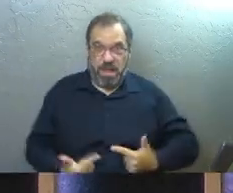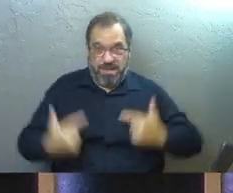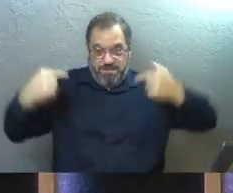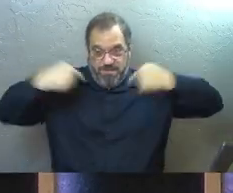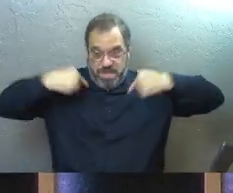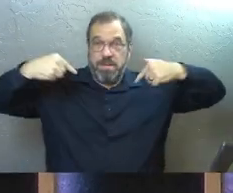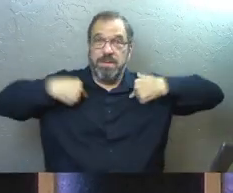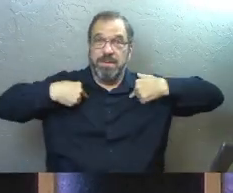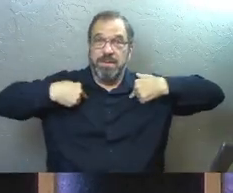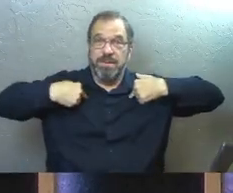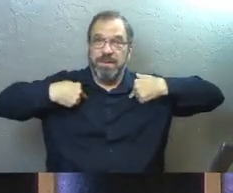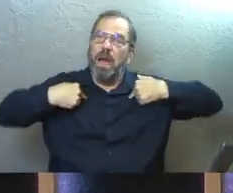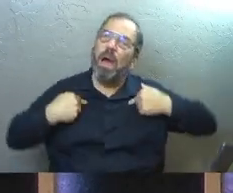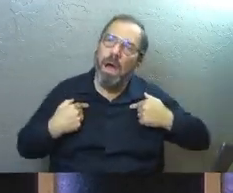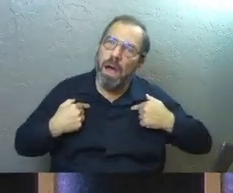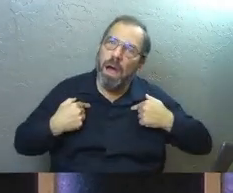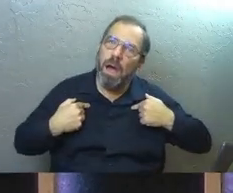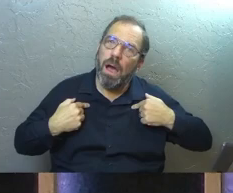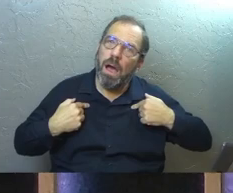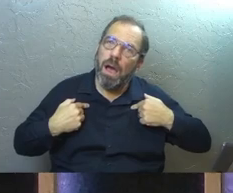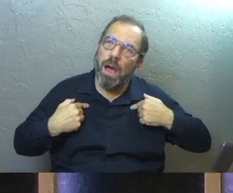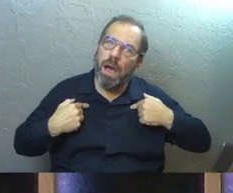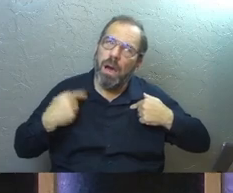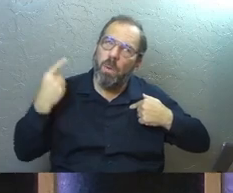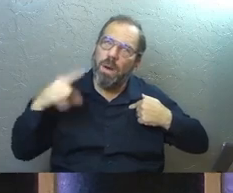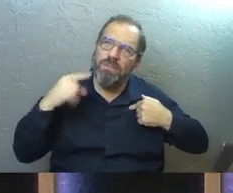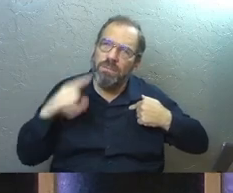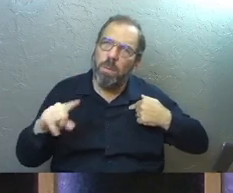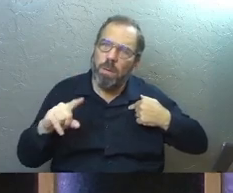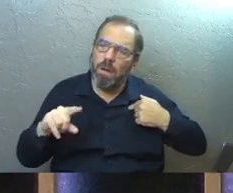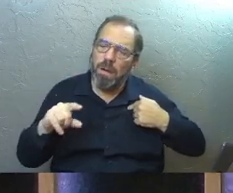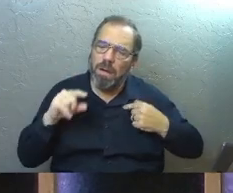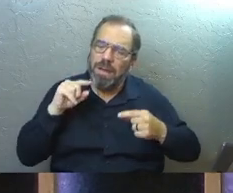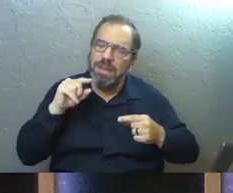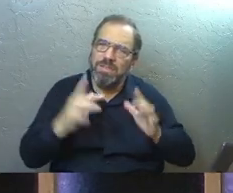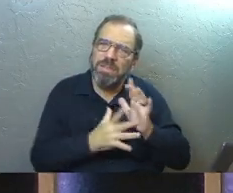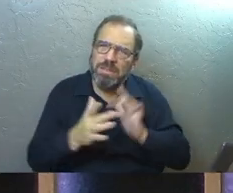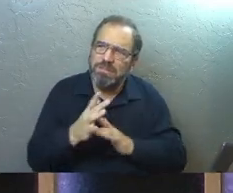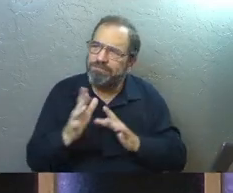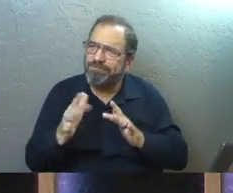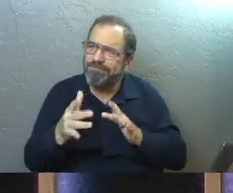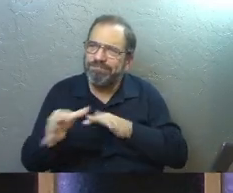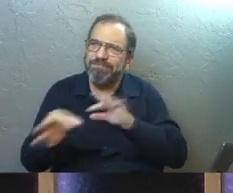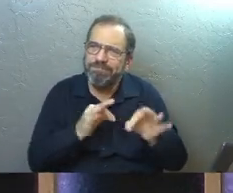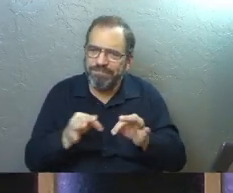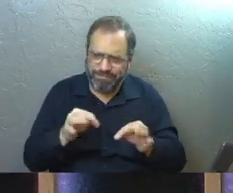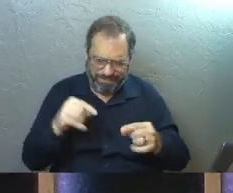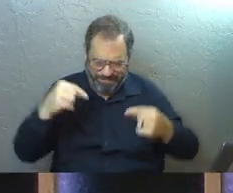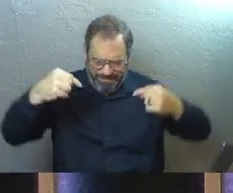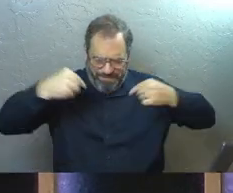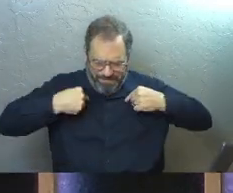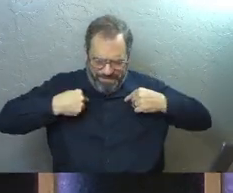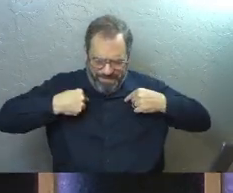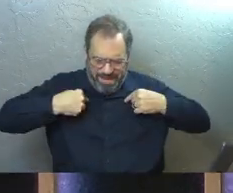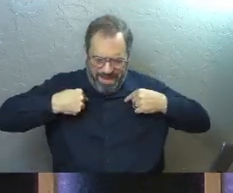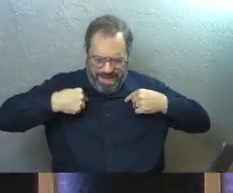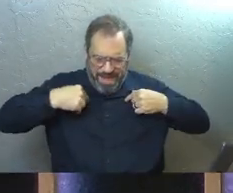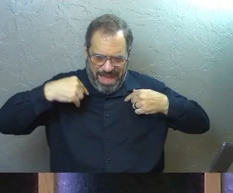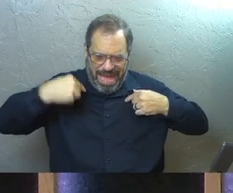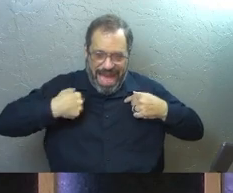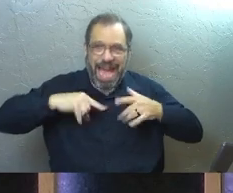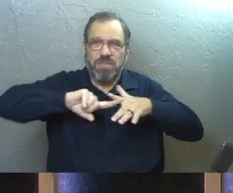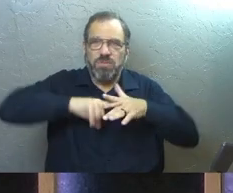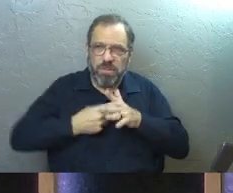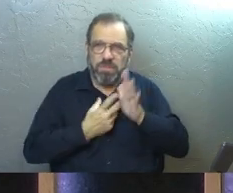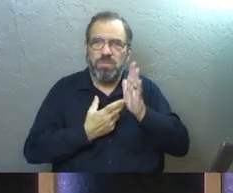am the life. Well, what's that phrasing for? Well, you're trying to say, he's trying to say that he's the source of truth.